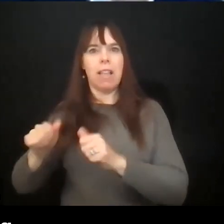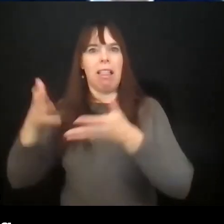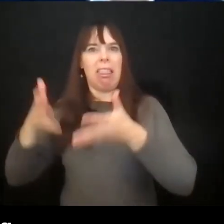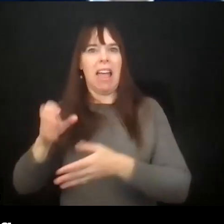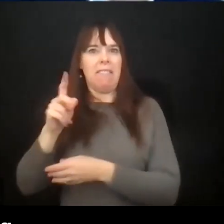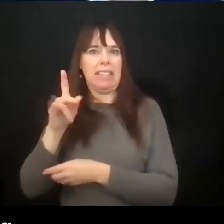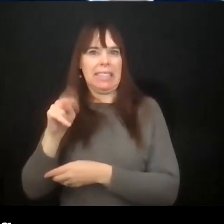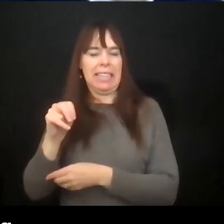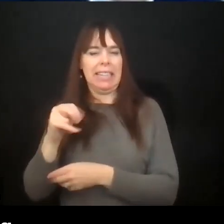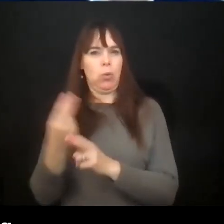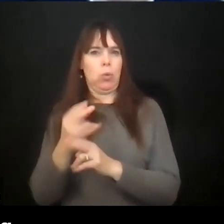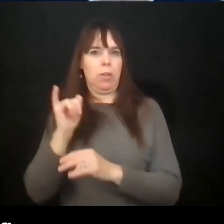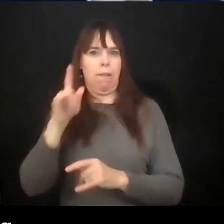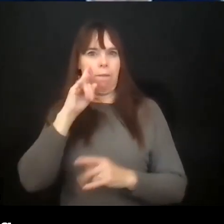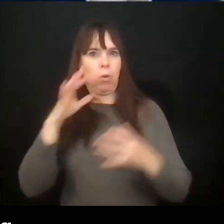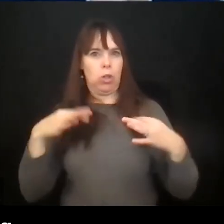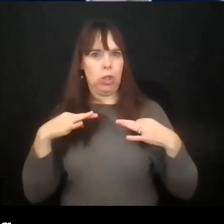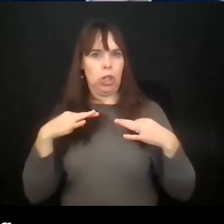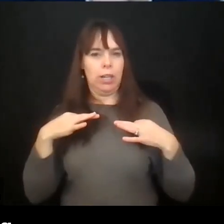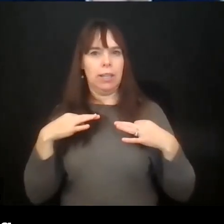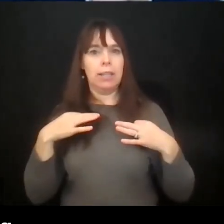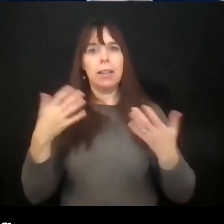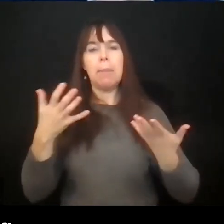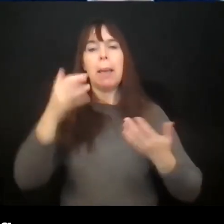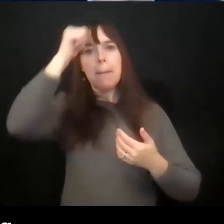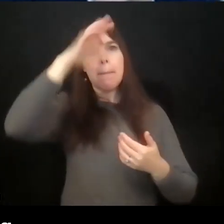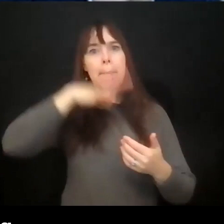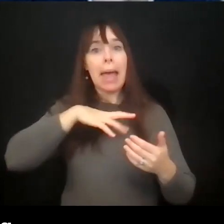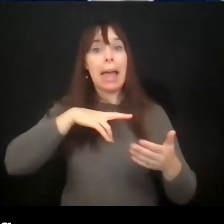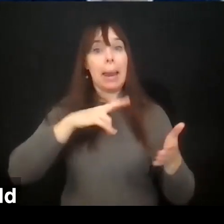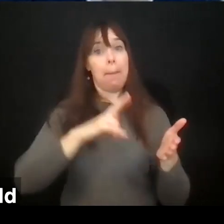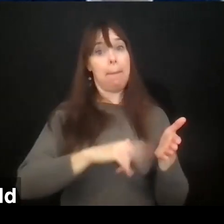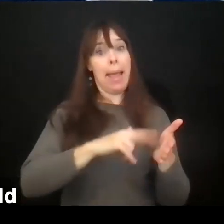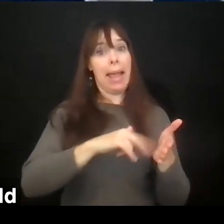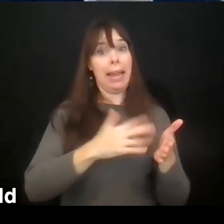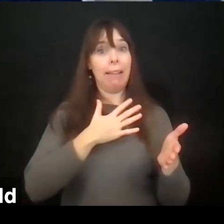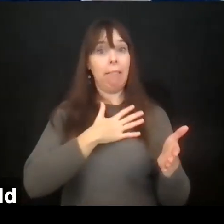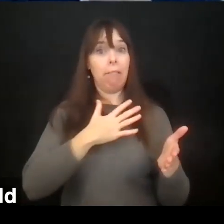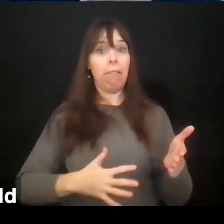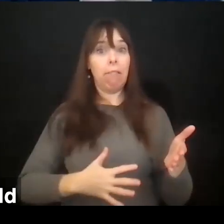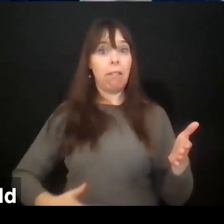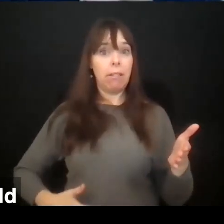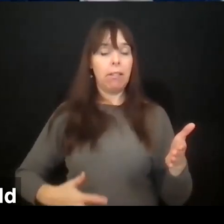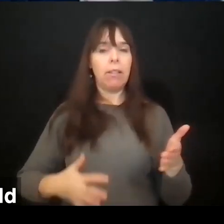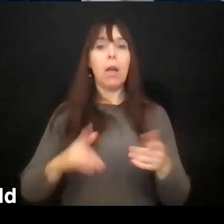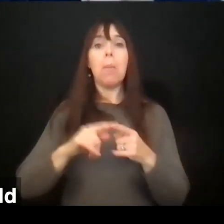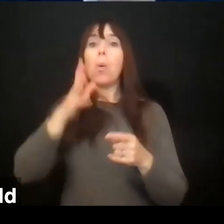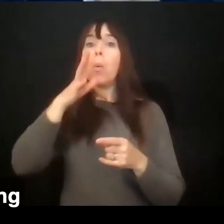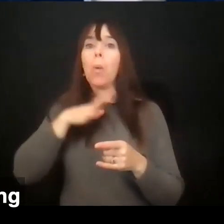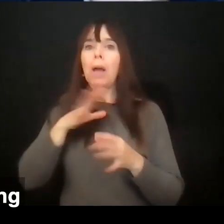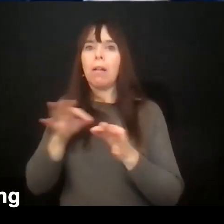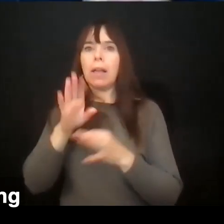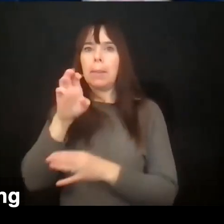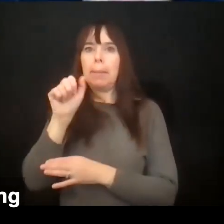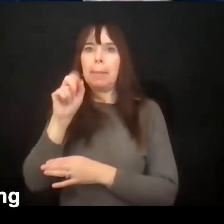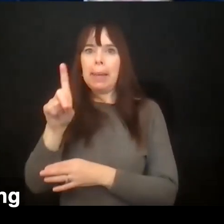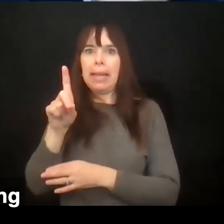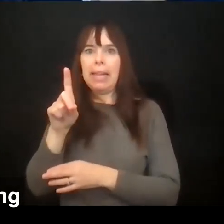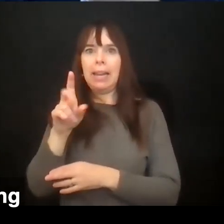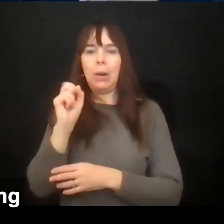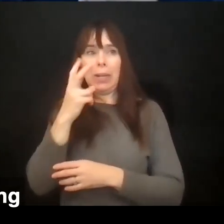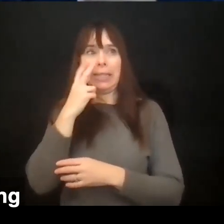The men might do some of the painting, but the women would do the beadwork. And